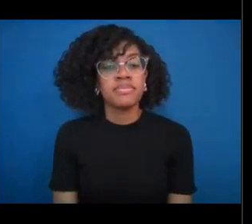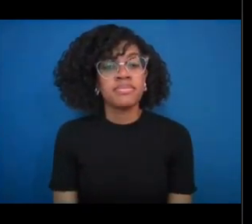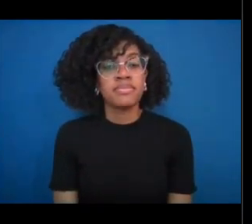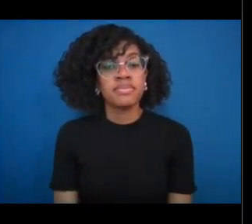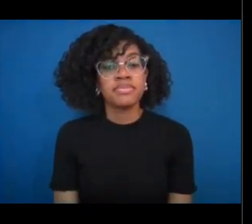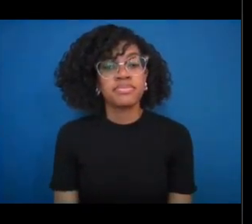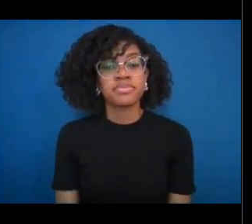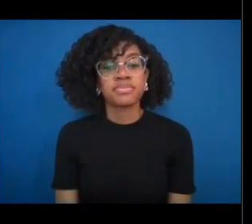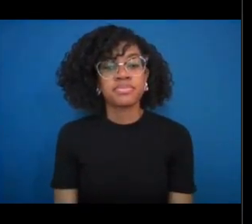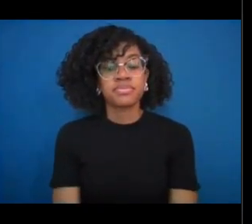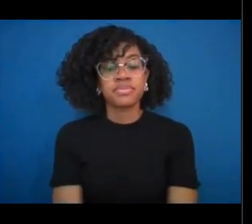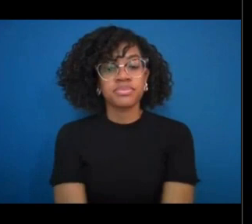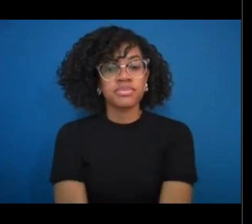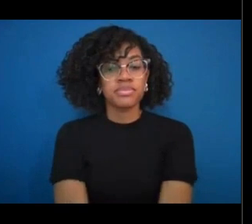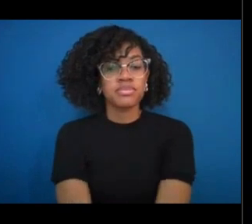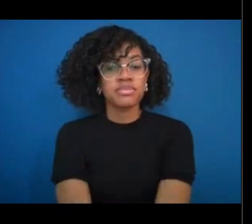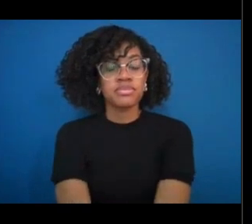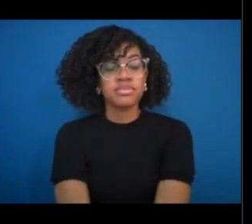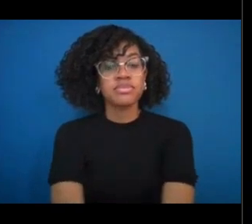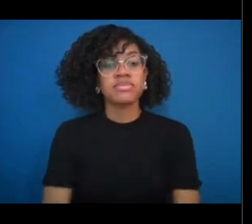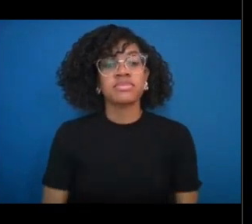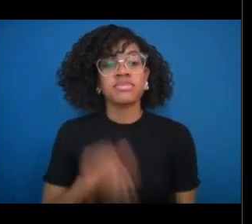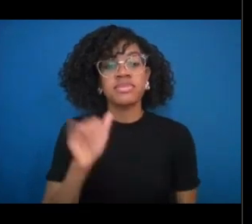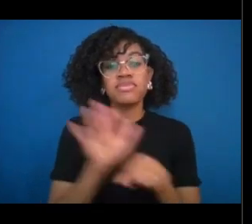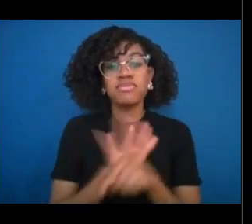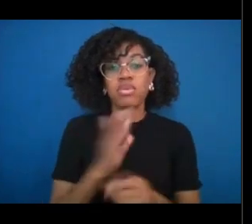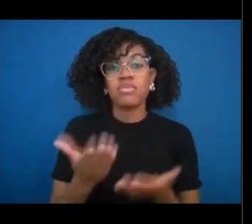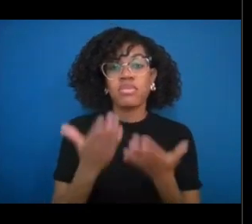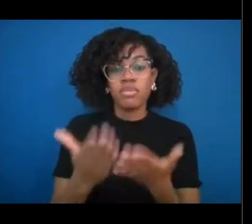So that's what comes in your full proposal package.